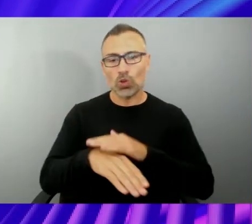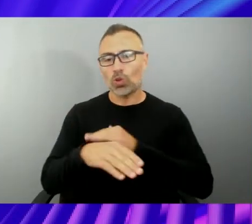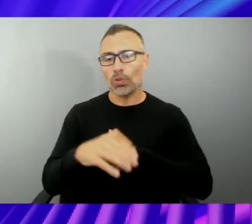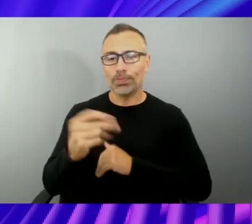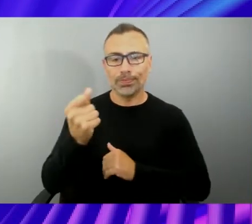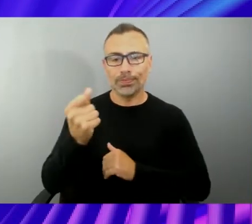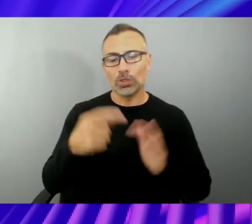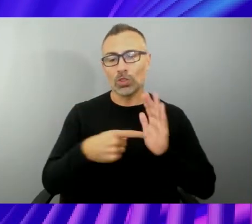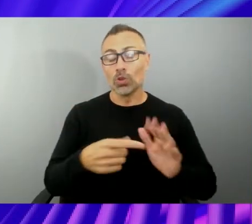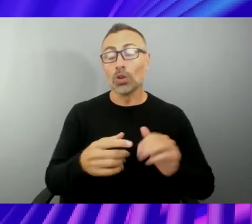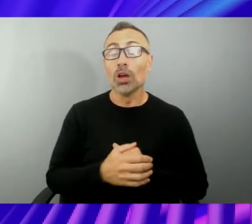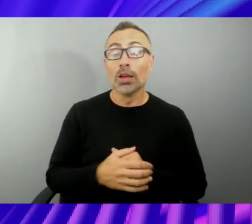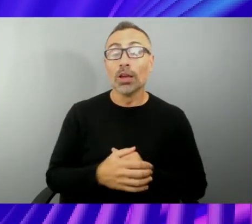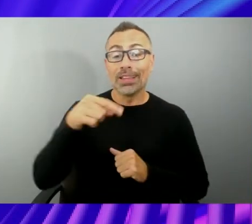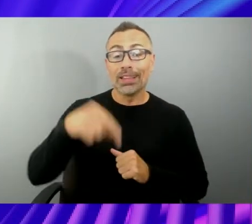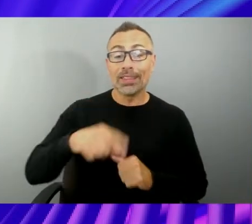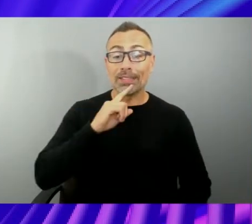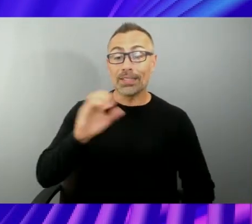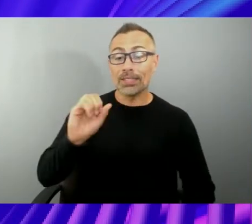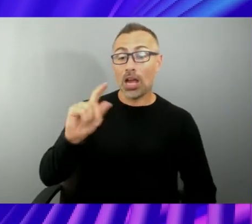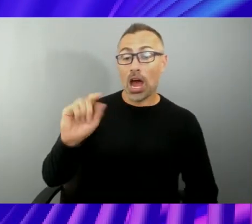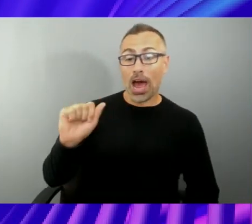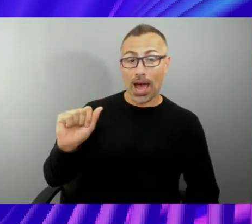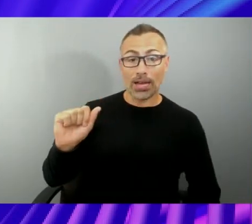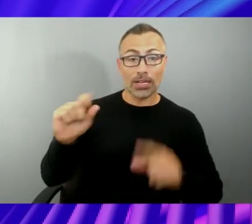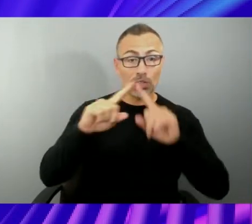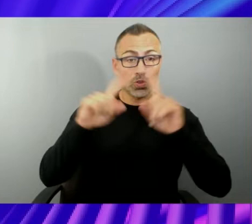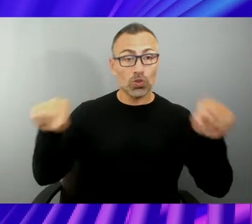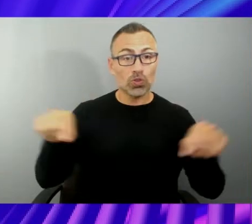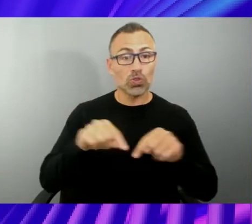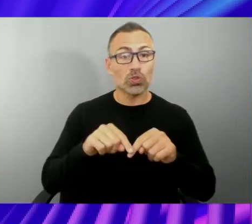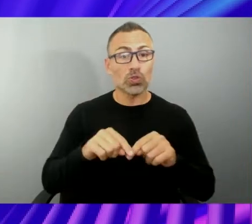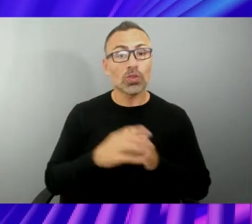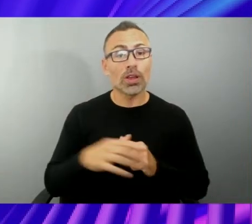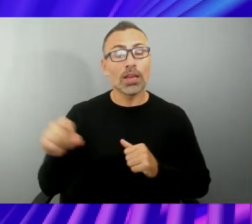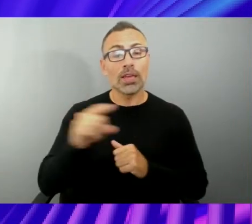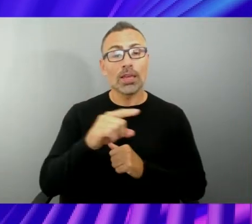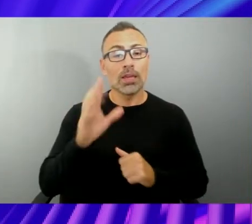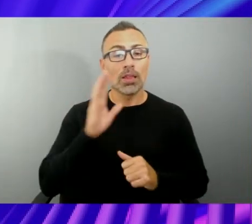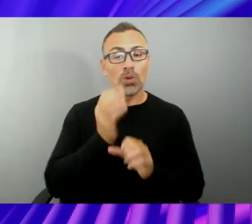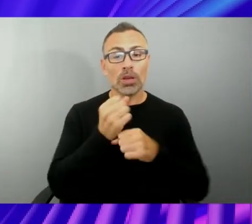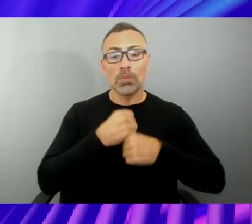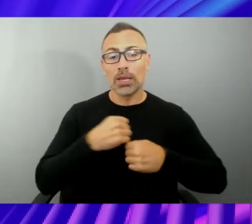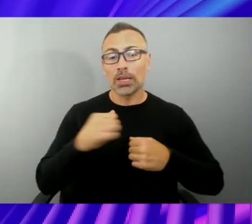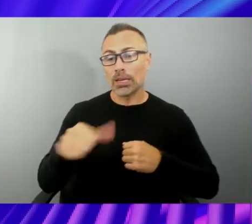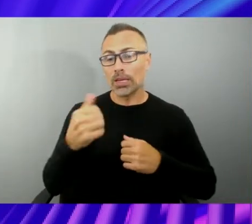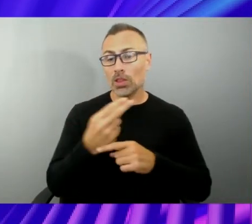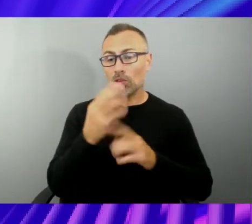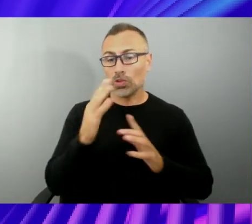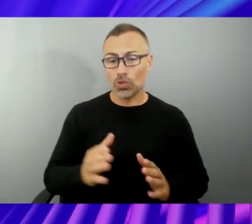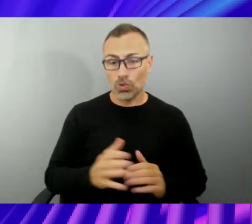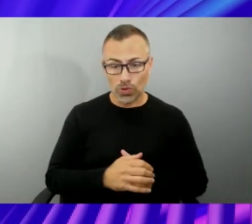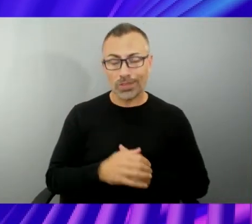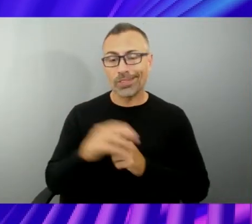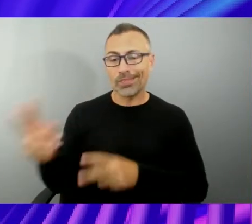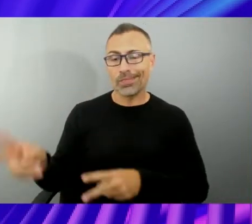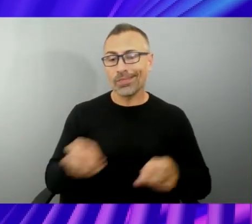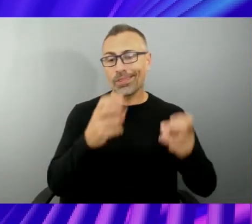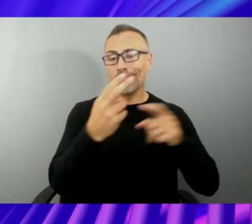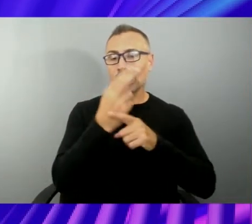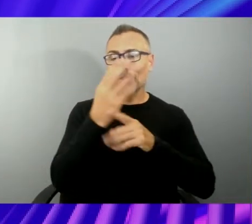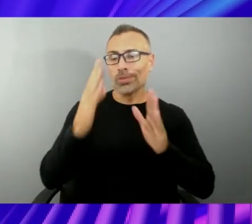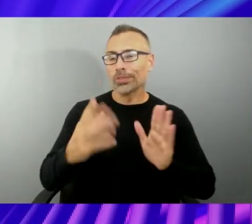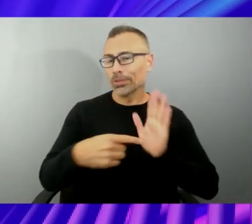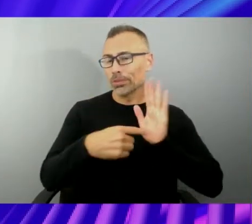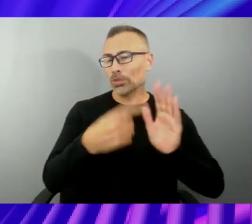screen. And then we are going to create just like another user, just a couple of users, just to showcase that you can